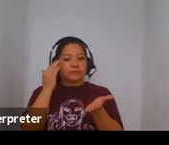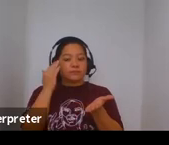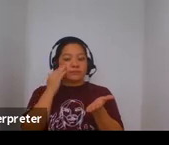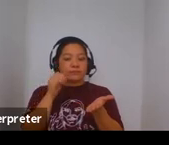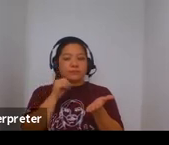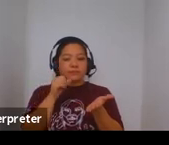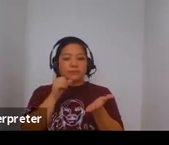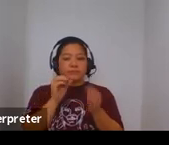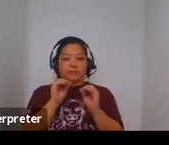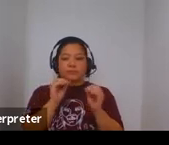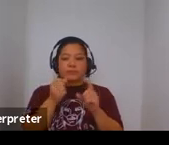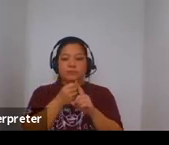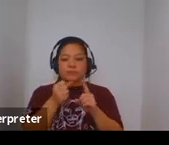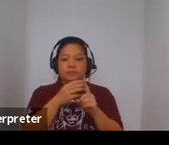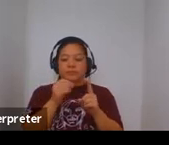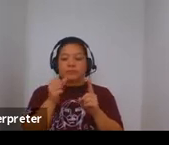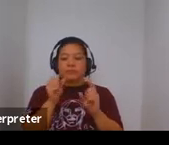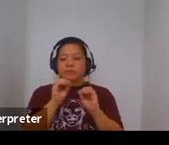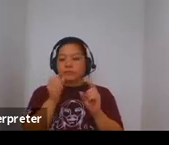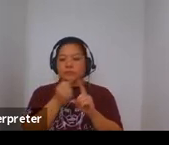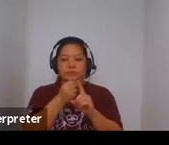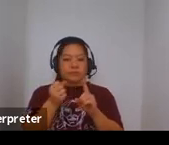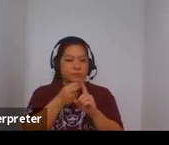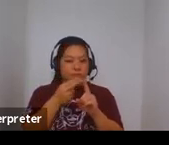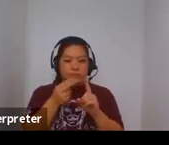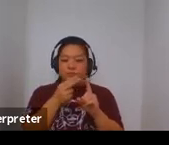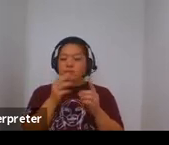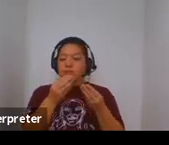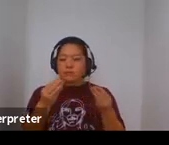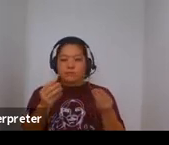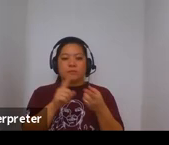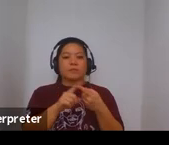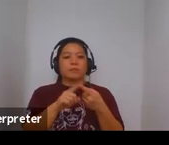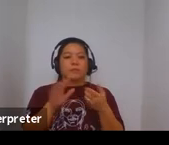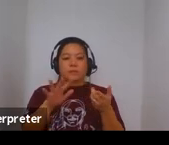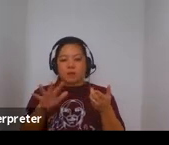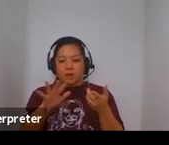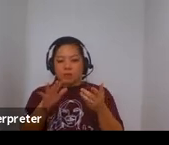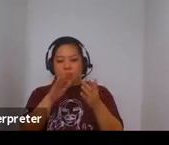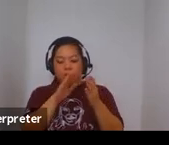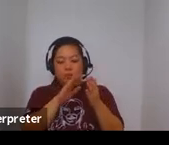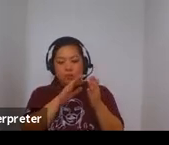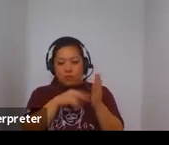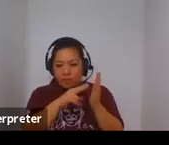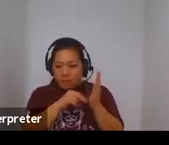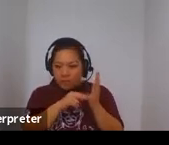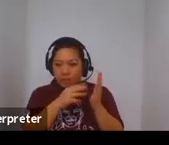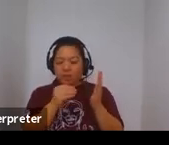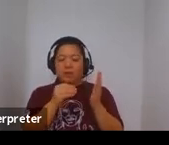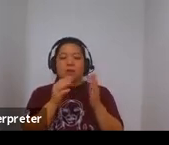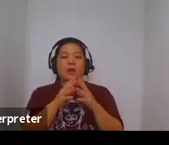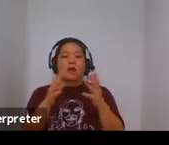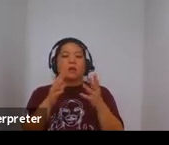not non-abusive, non-harassment-based material to actual scripture, to the actual doctrines and